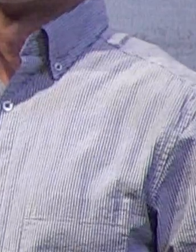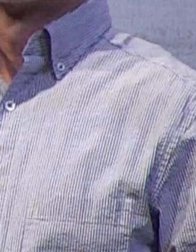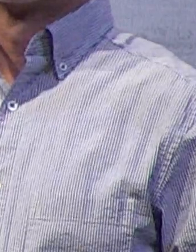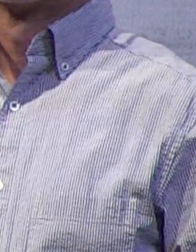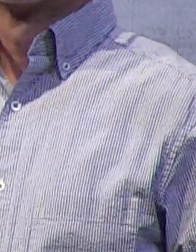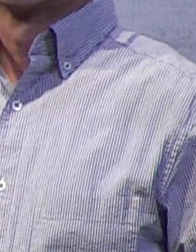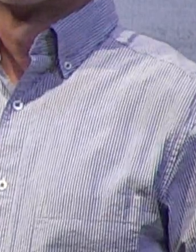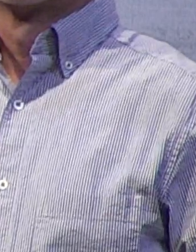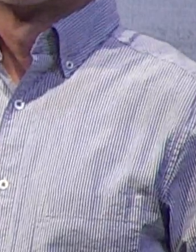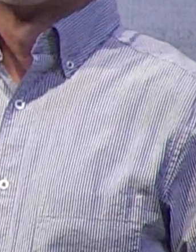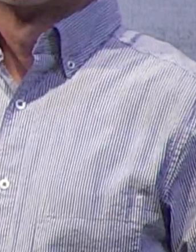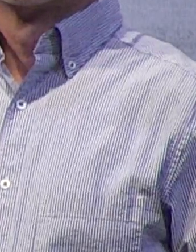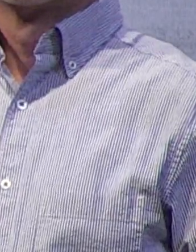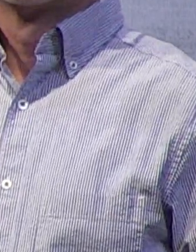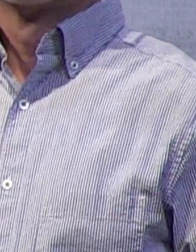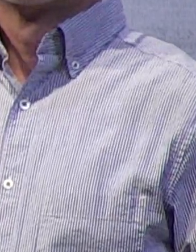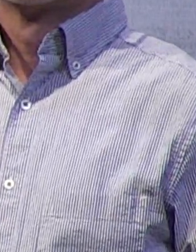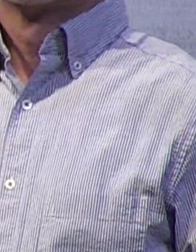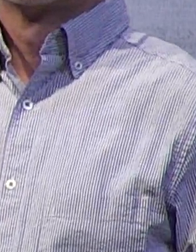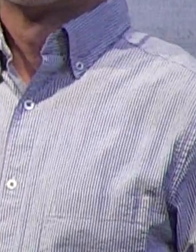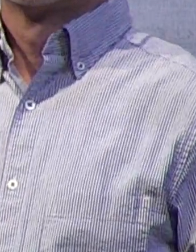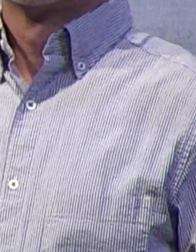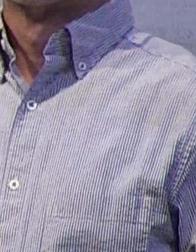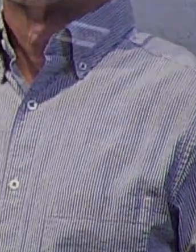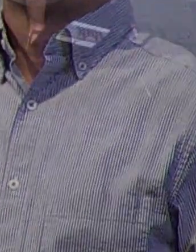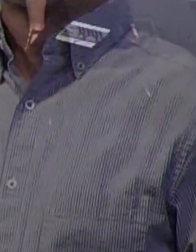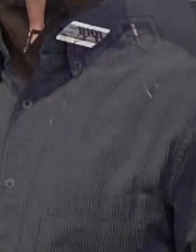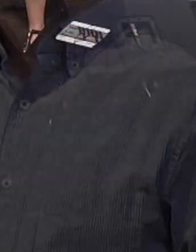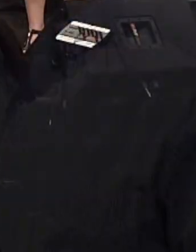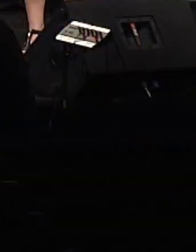when Jesus comes again. Let's celebrate Him today.